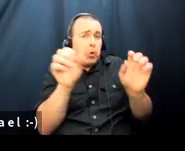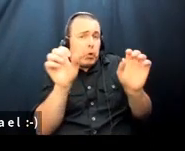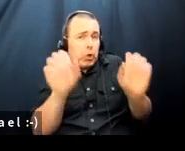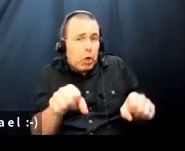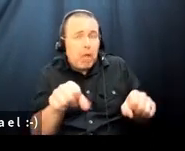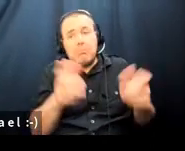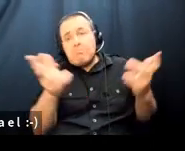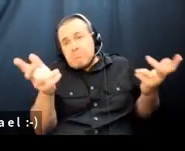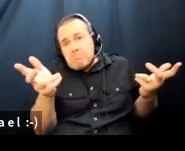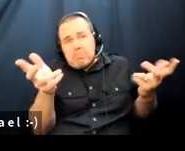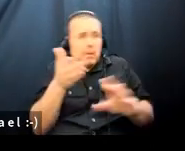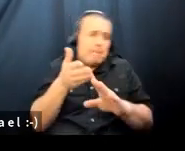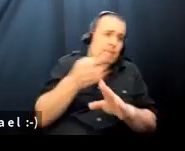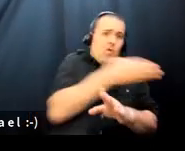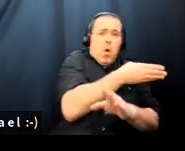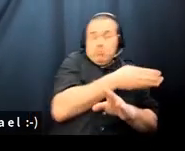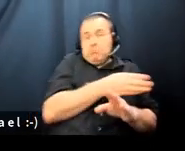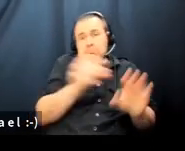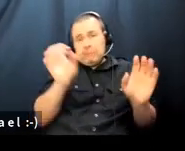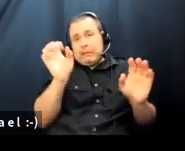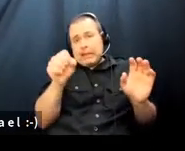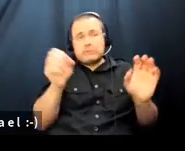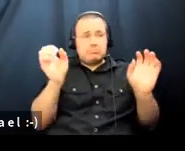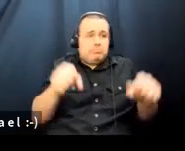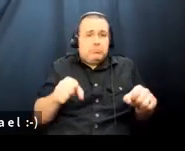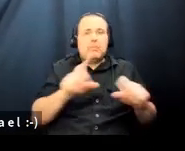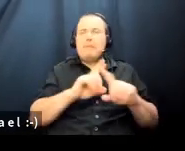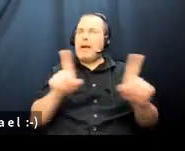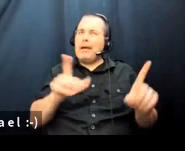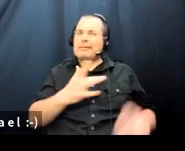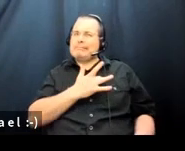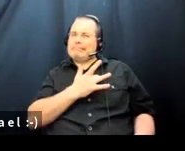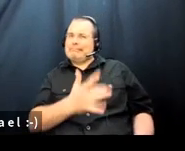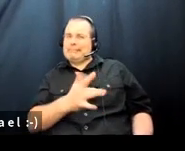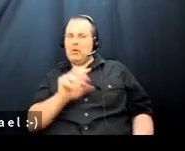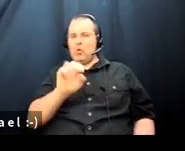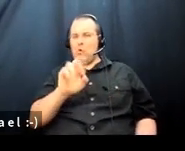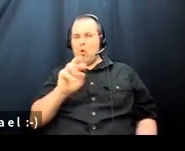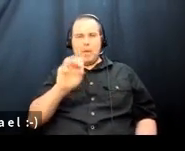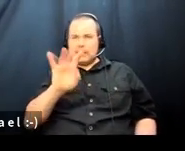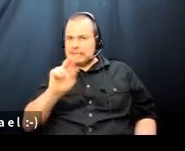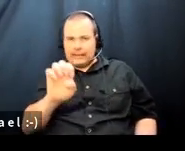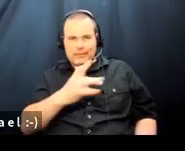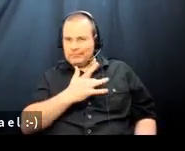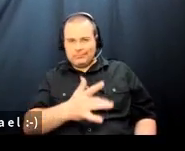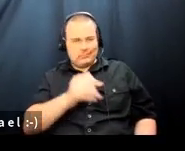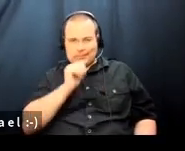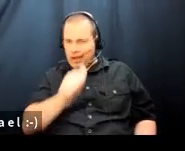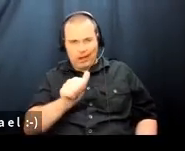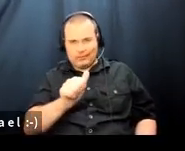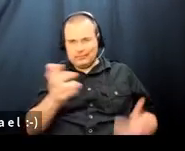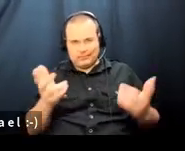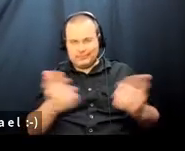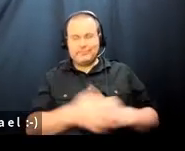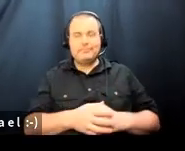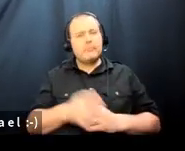toilet train way before then? Sure. But that's not normative. That's not typical. And